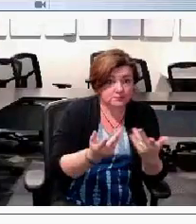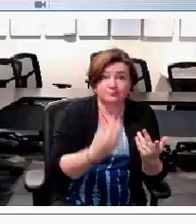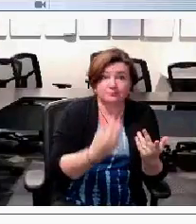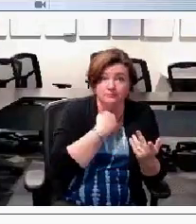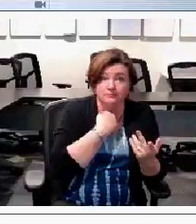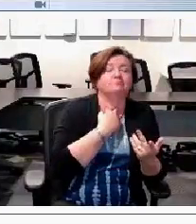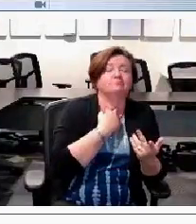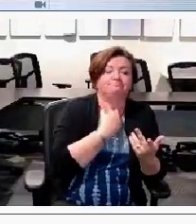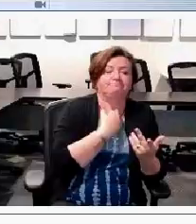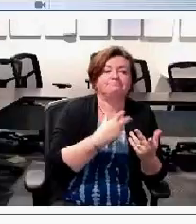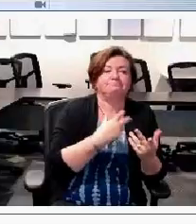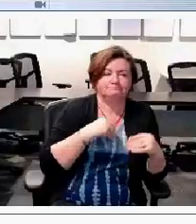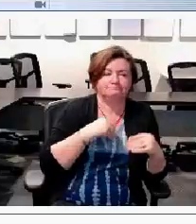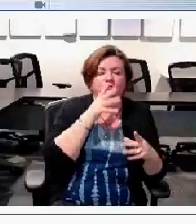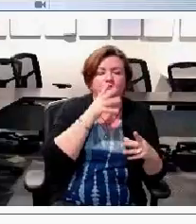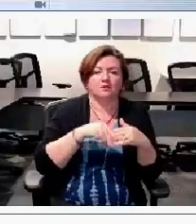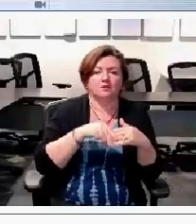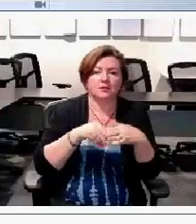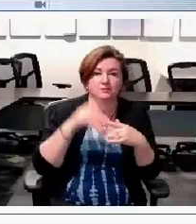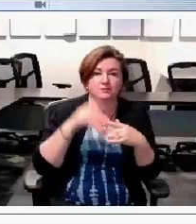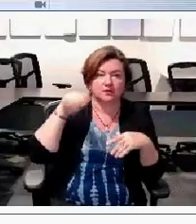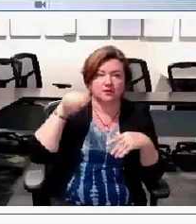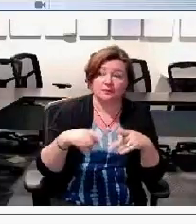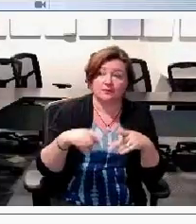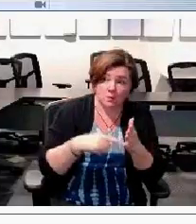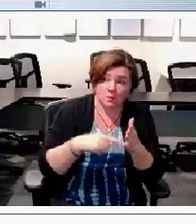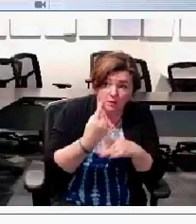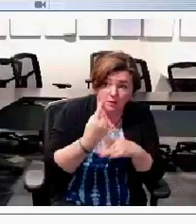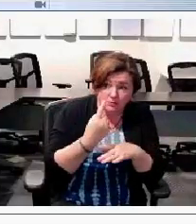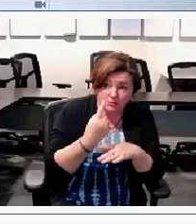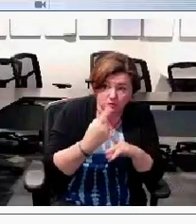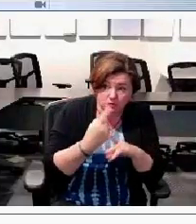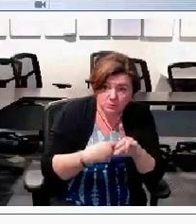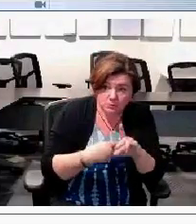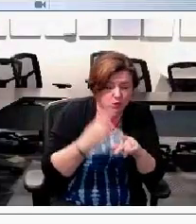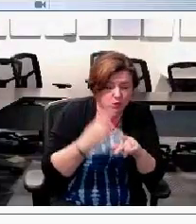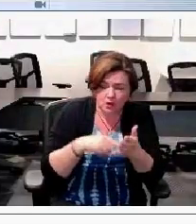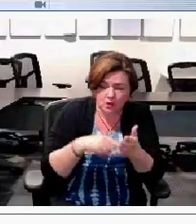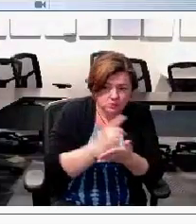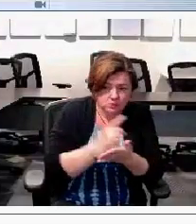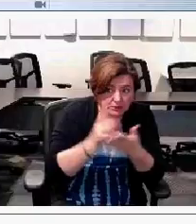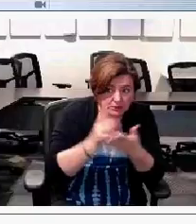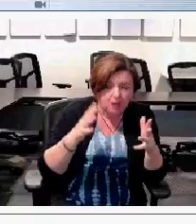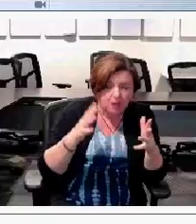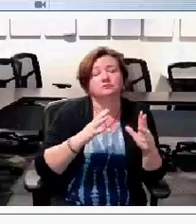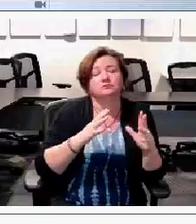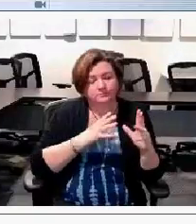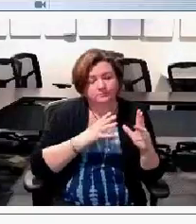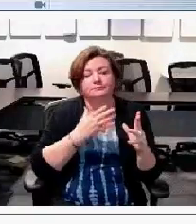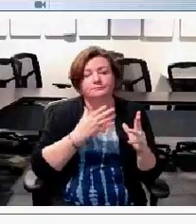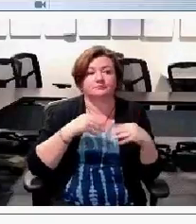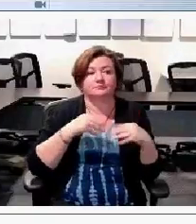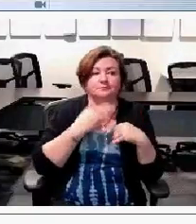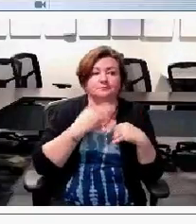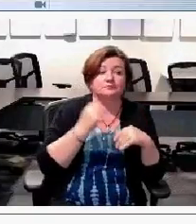know, they're inflexible about that. If they can only come once a week, that's what we try to work with.